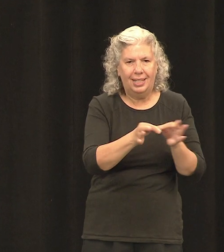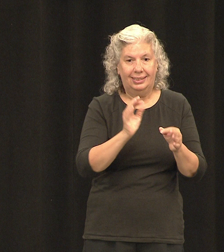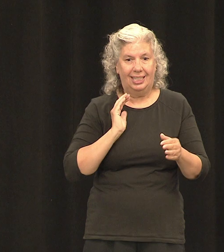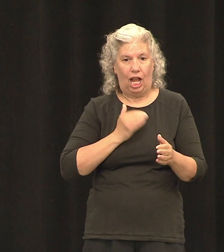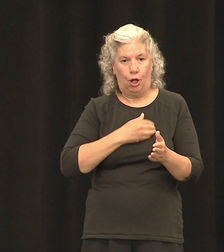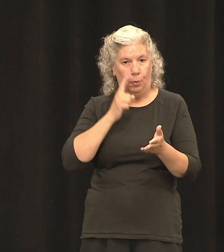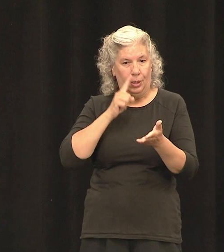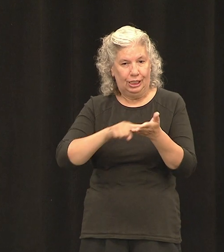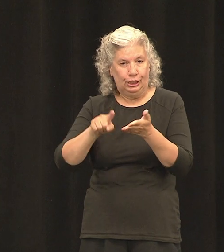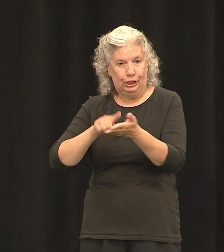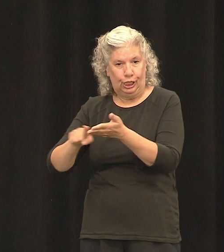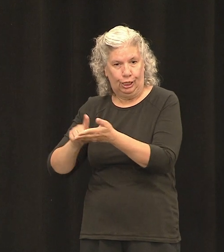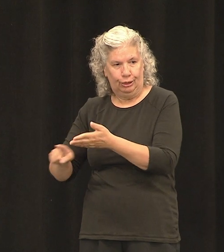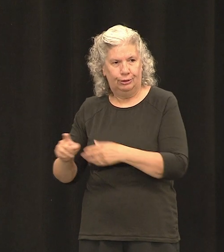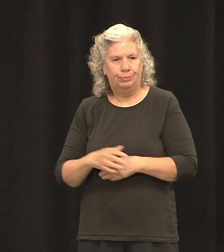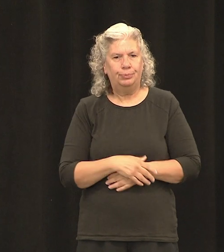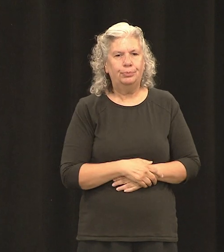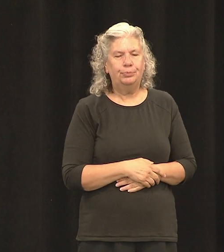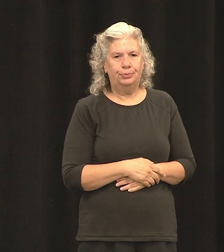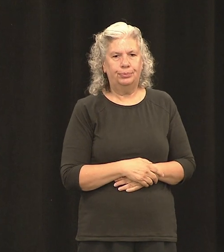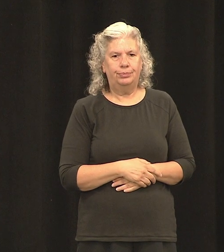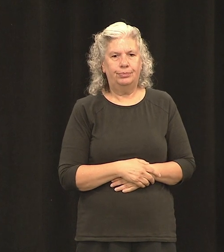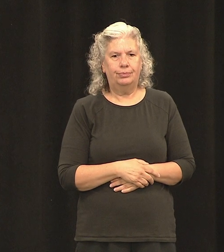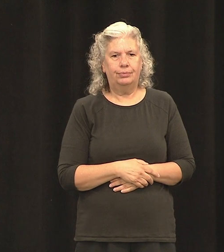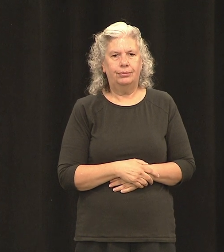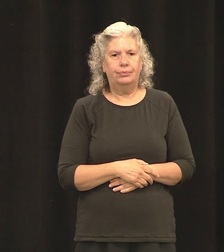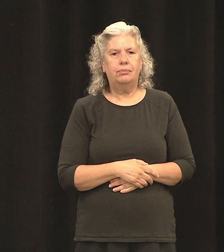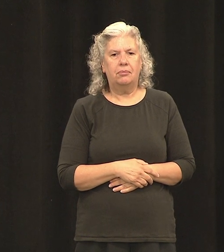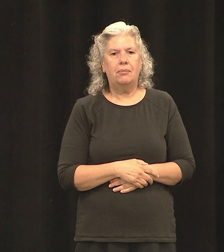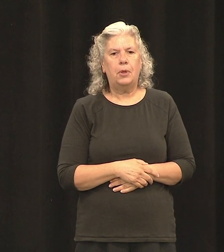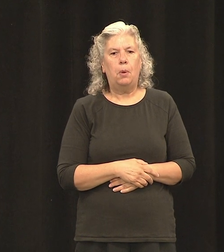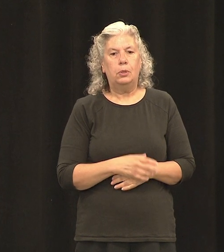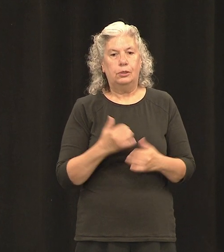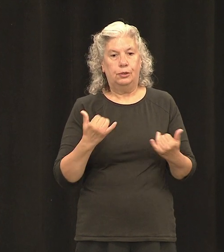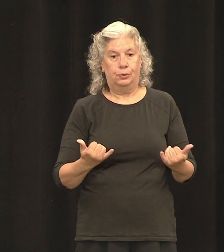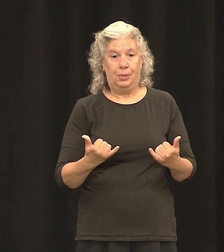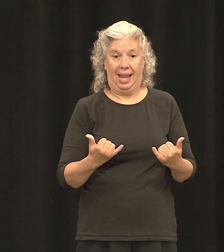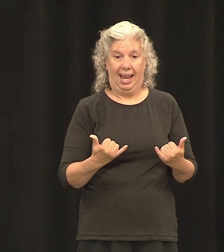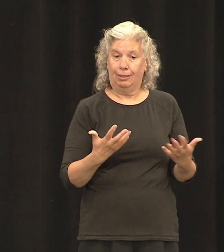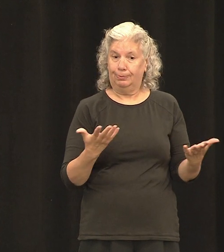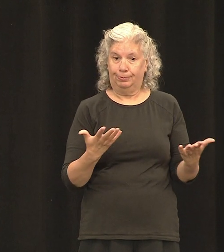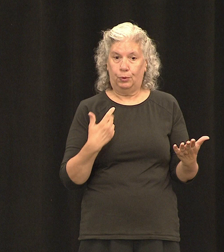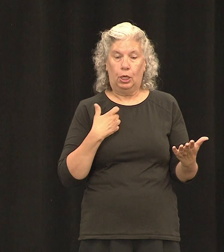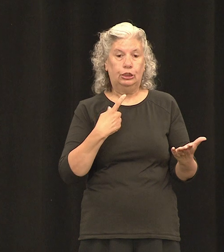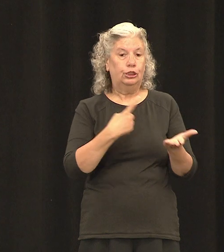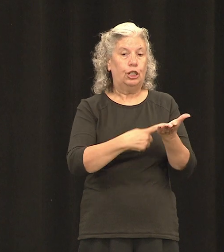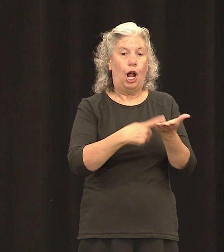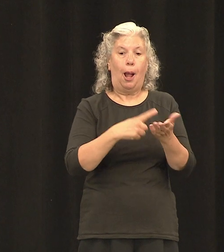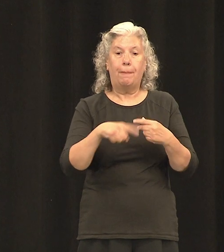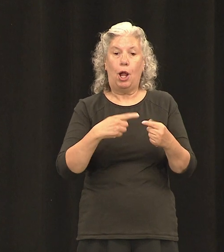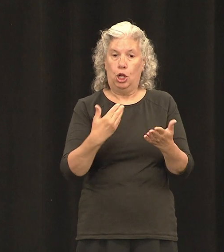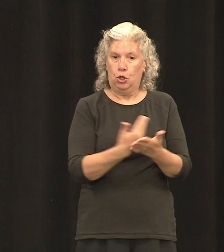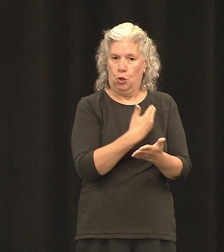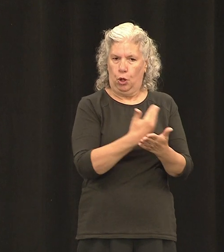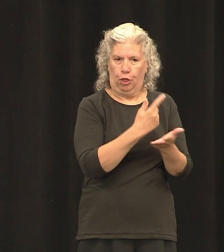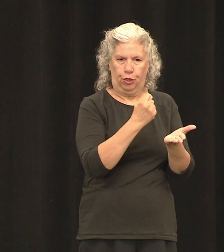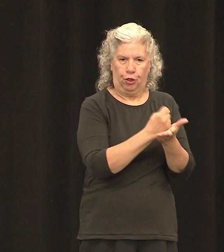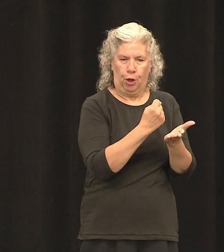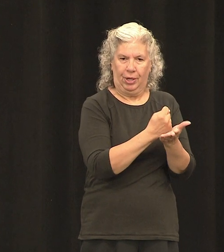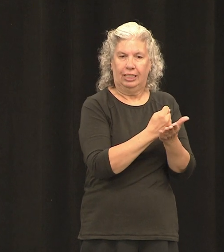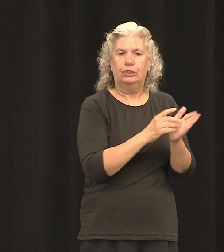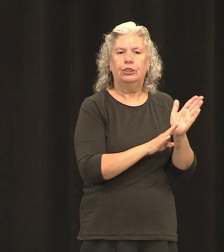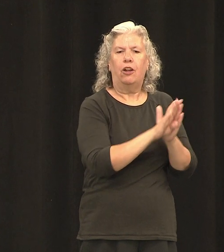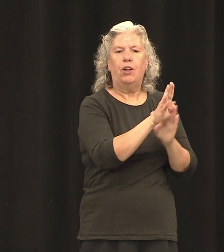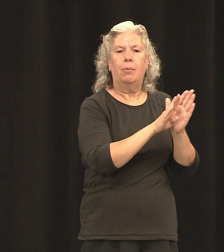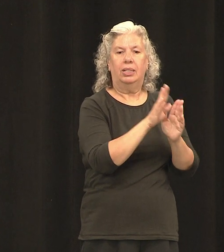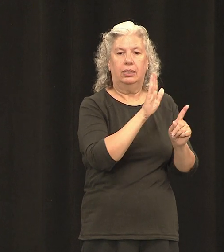Today I'm going to talk about new therapy development in Usher syndrome type 1C